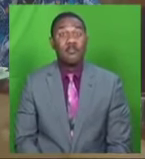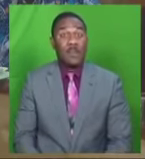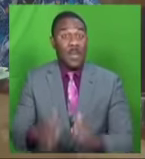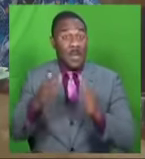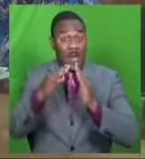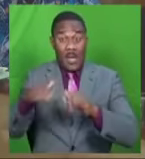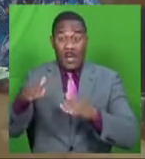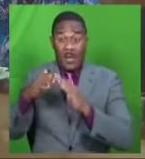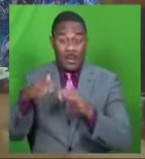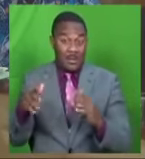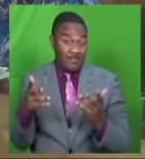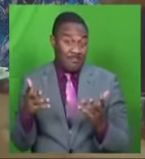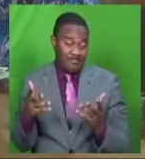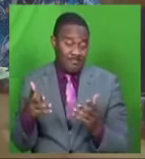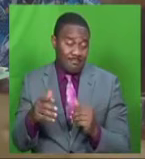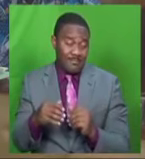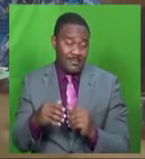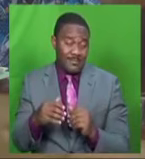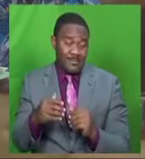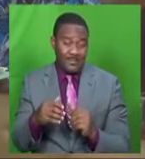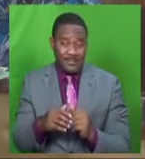came again,